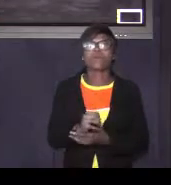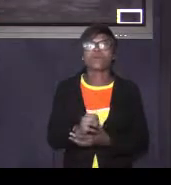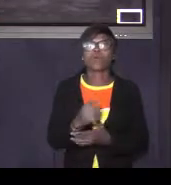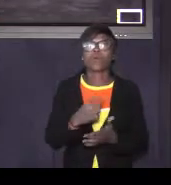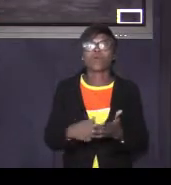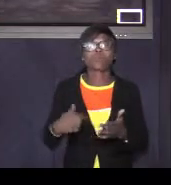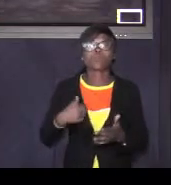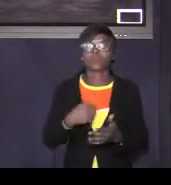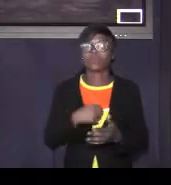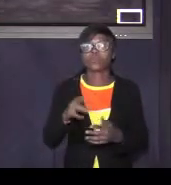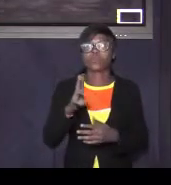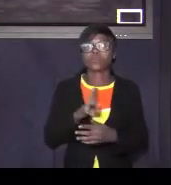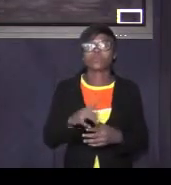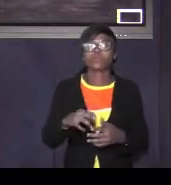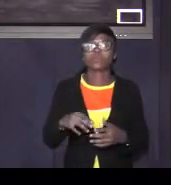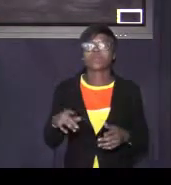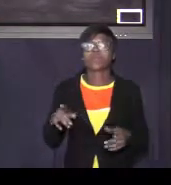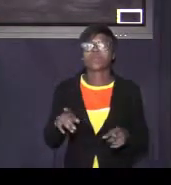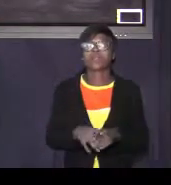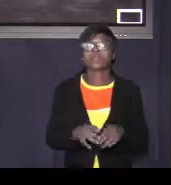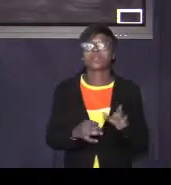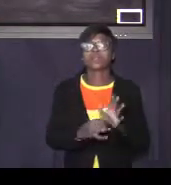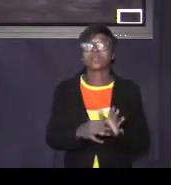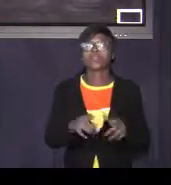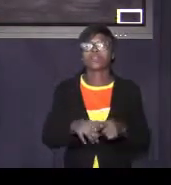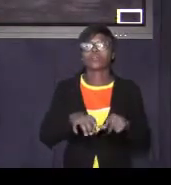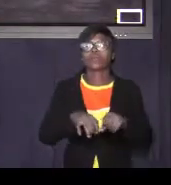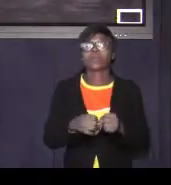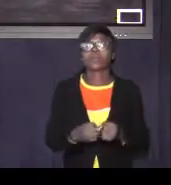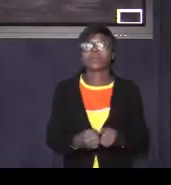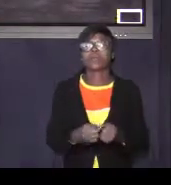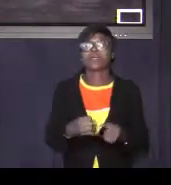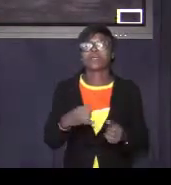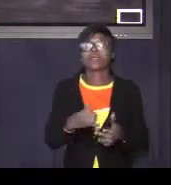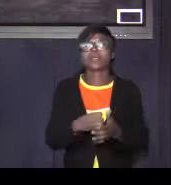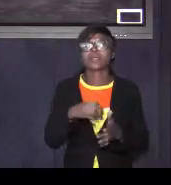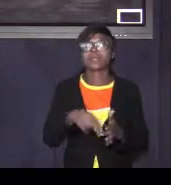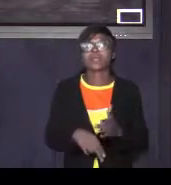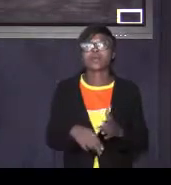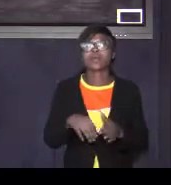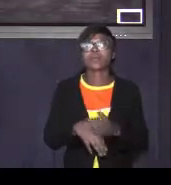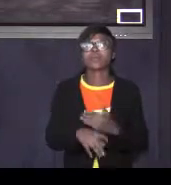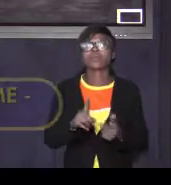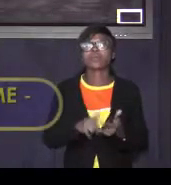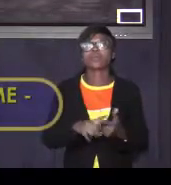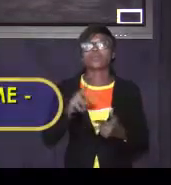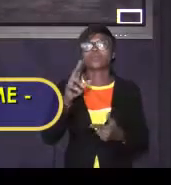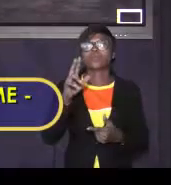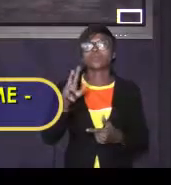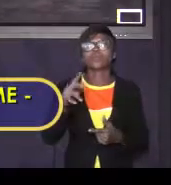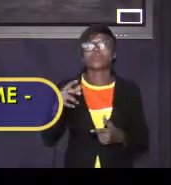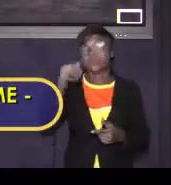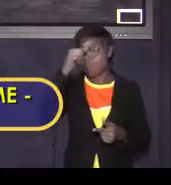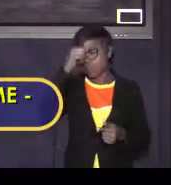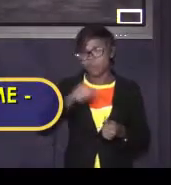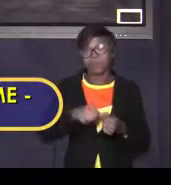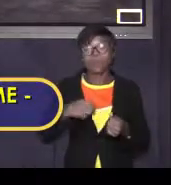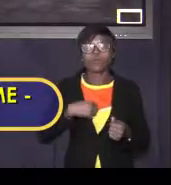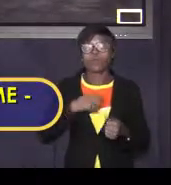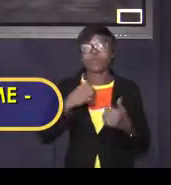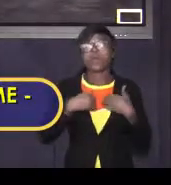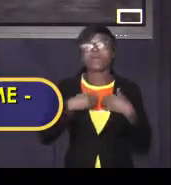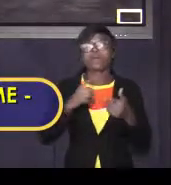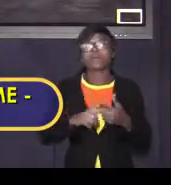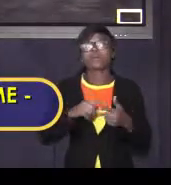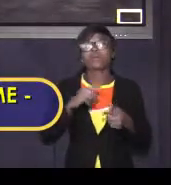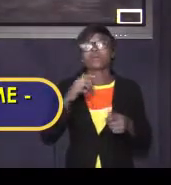shape. What we only used as a strategy is to break it down into 3 and find the area of each part. Remember that we have to add